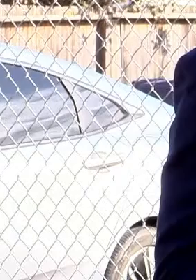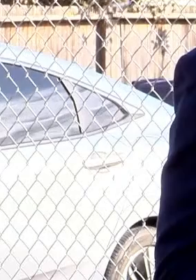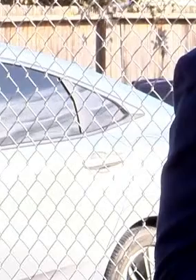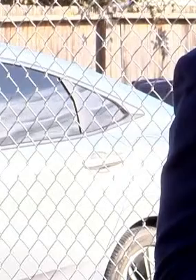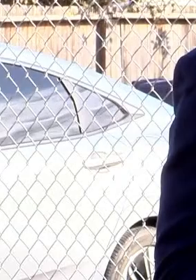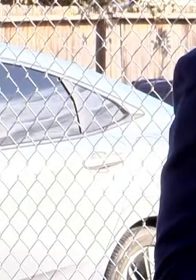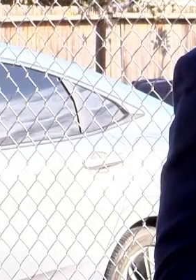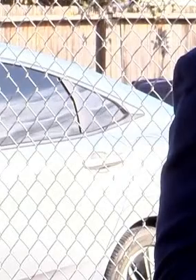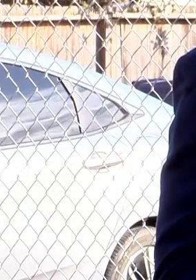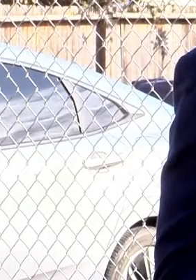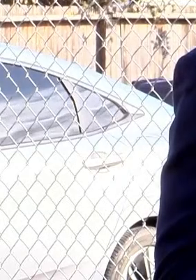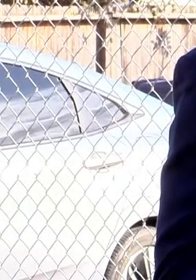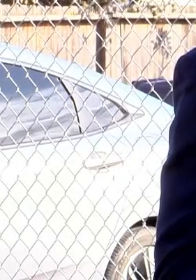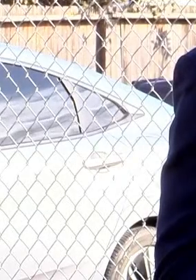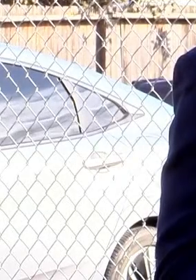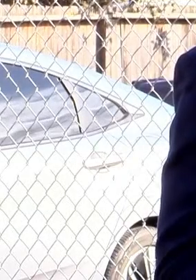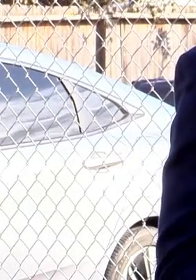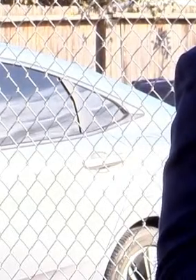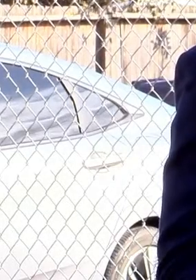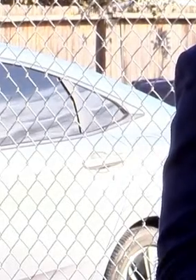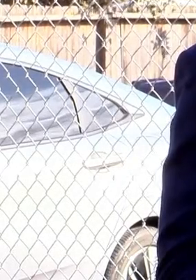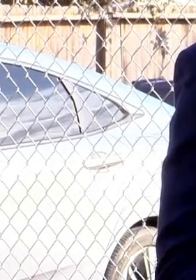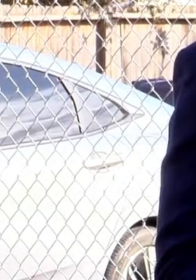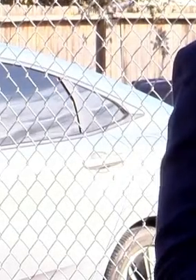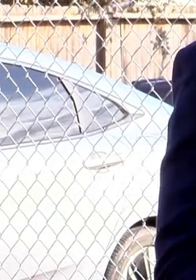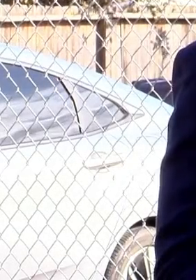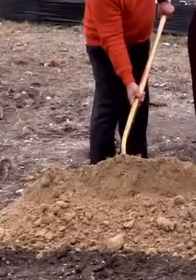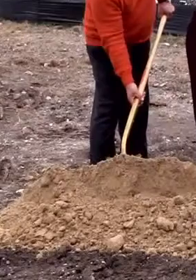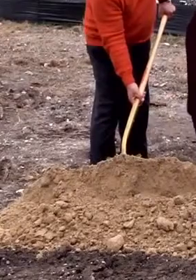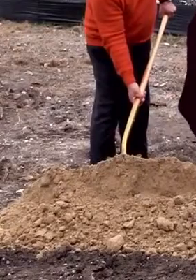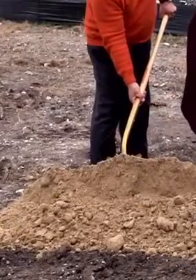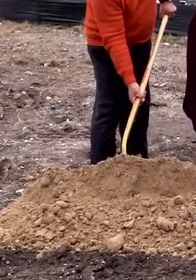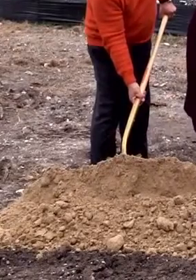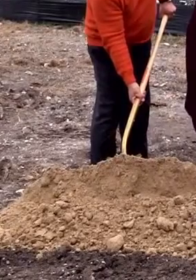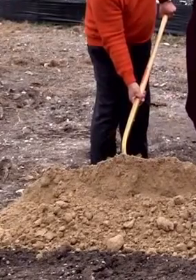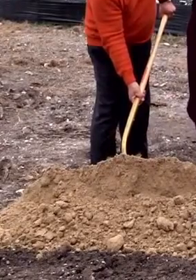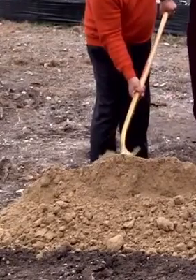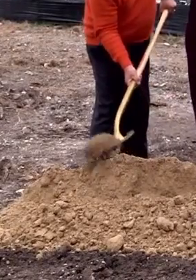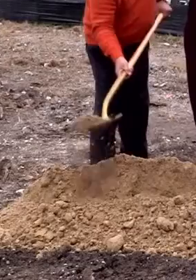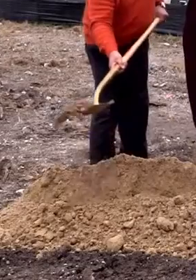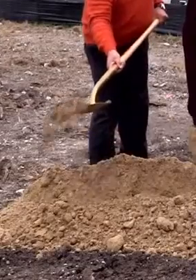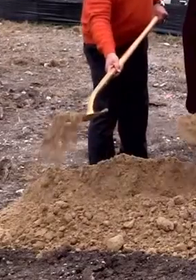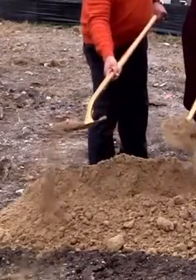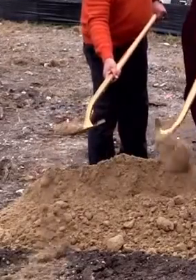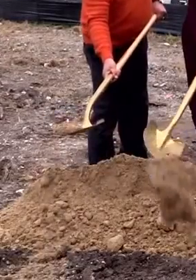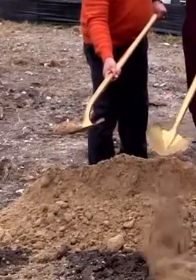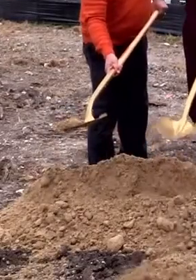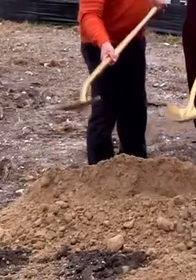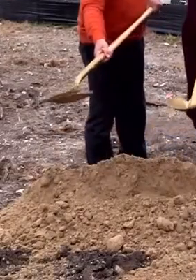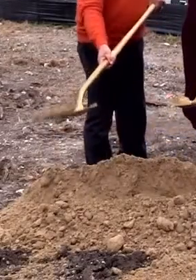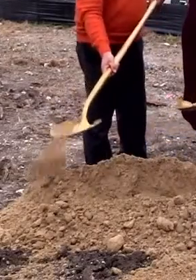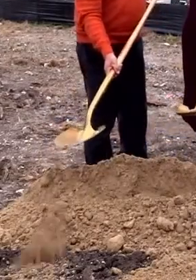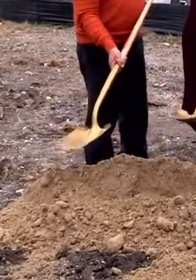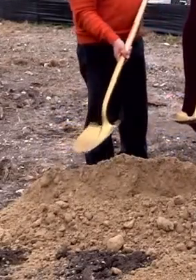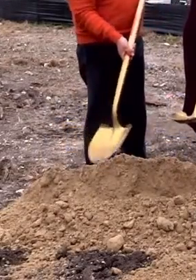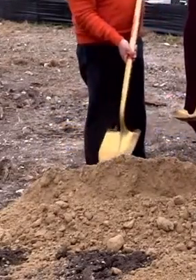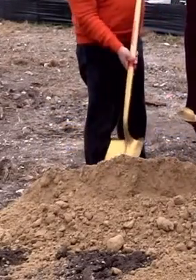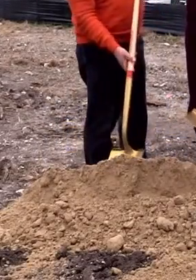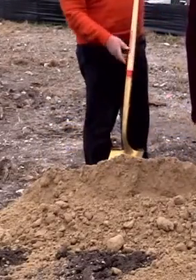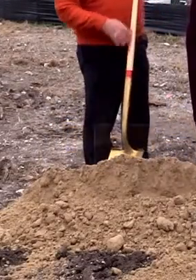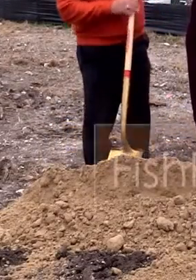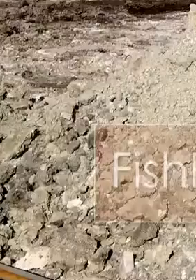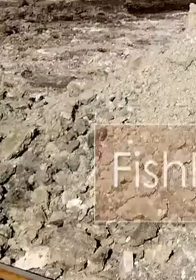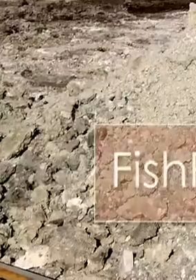Manager Peter Zanoni and council members gathered at Buford Street and Hancock Avenue for the turning of the dirt ceremony for the new senior living